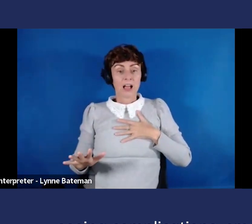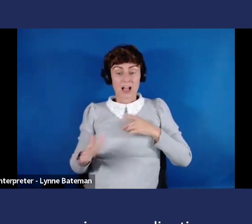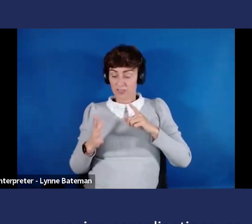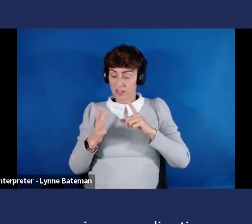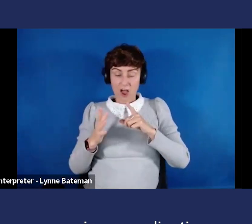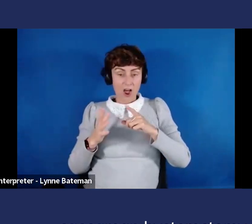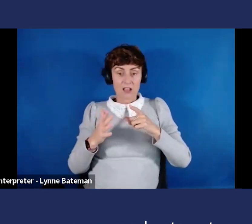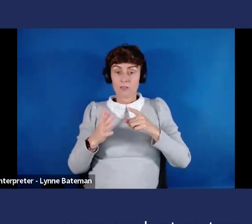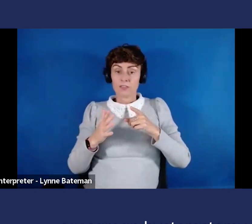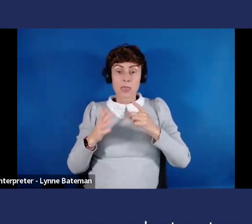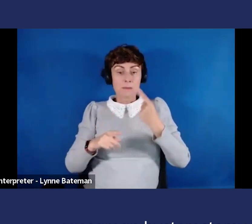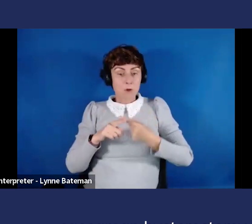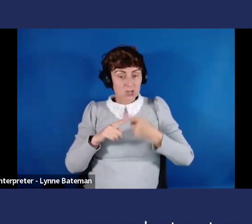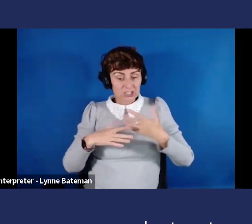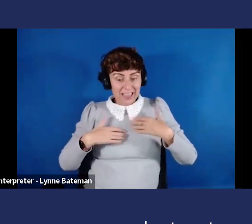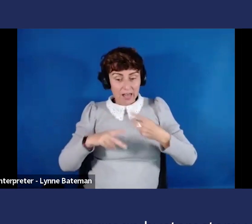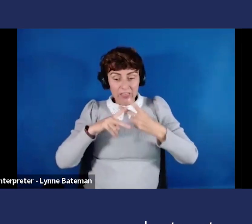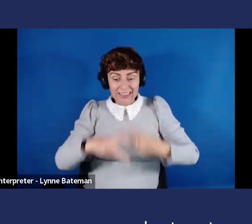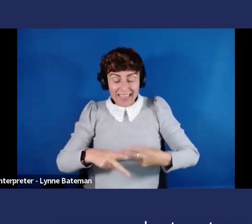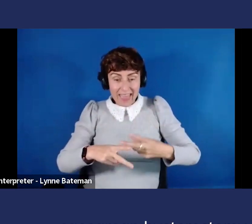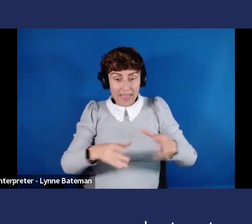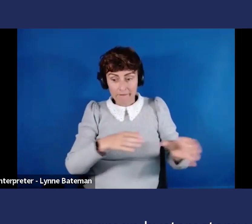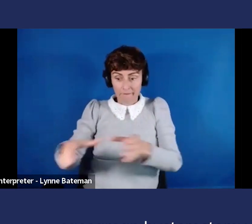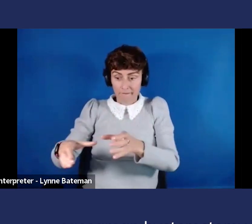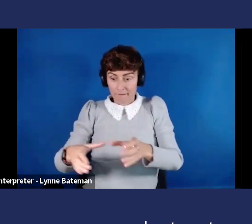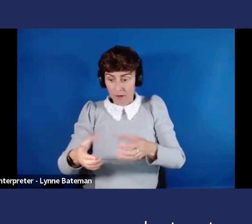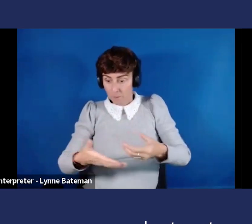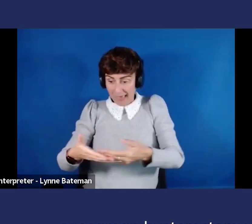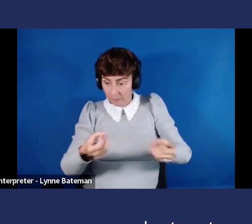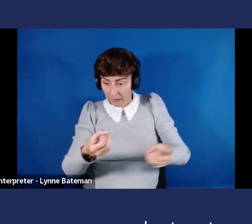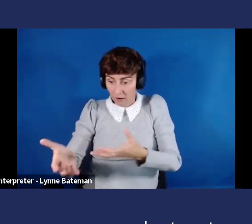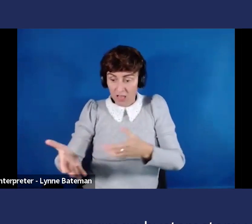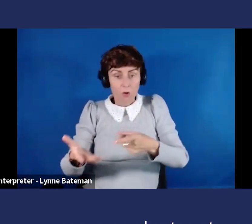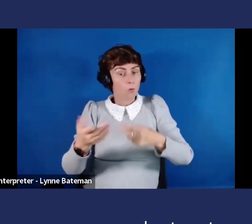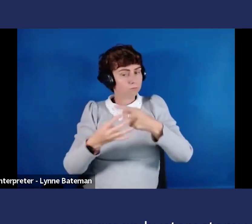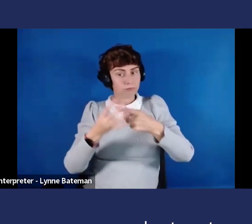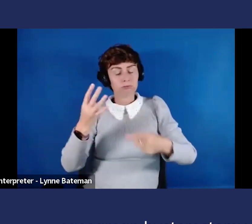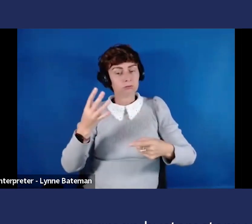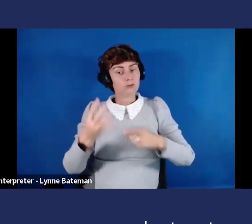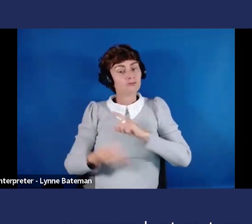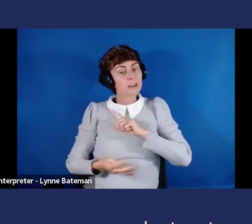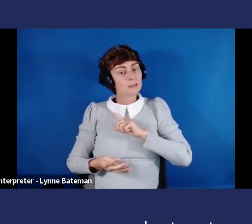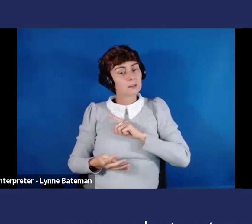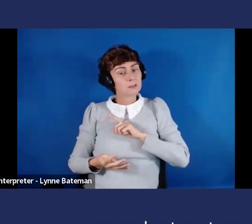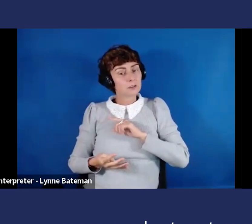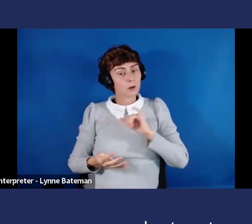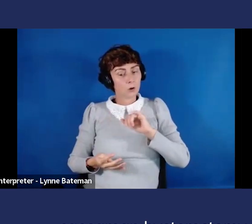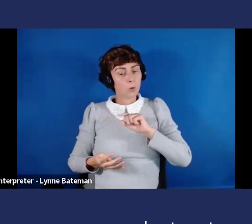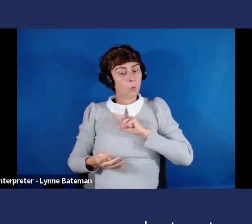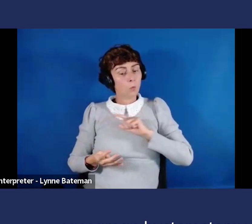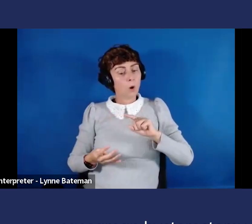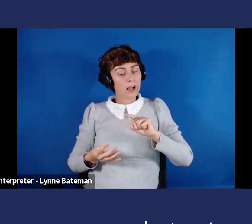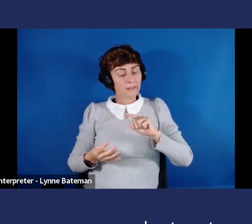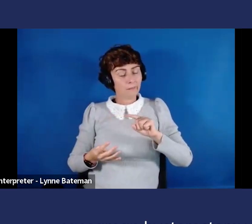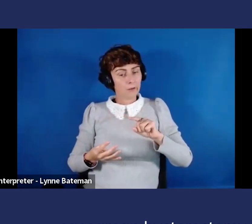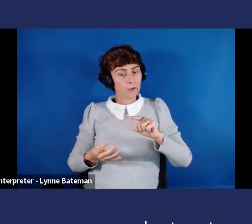admissions, post cesarean hysterectomy, any of these things could lead to having to lead to your